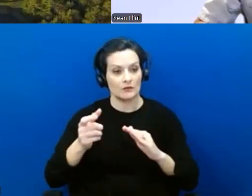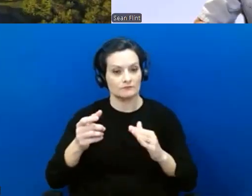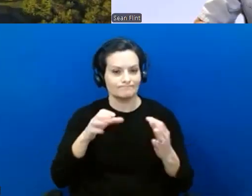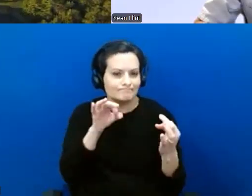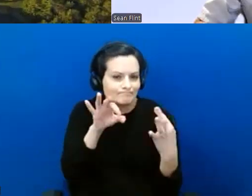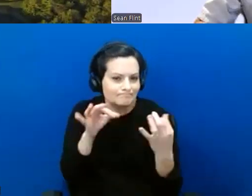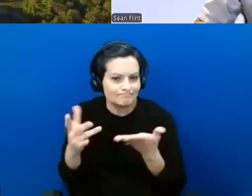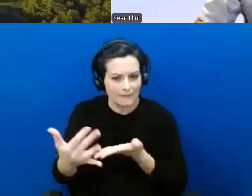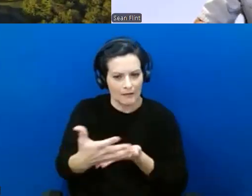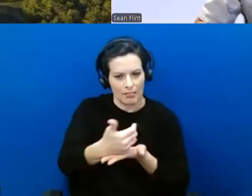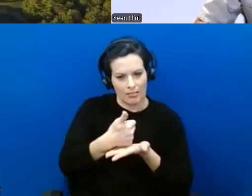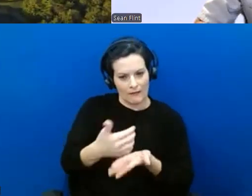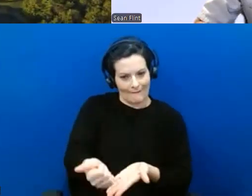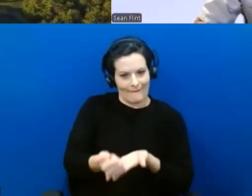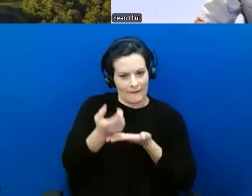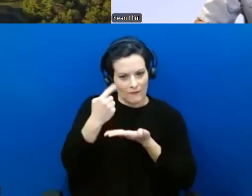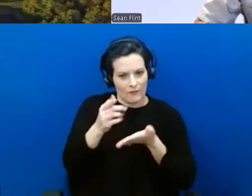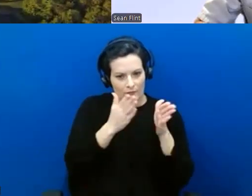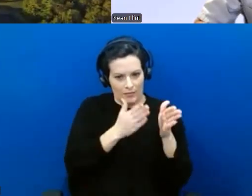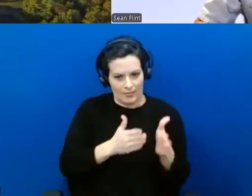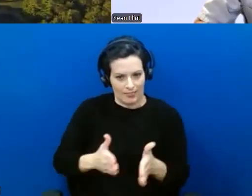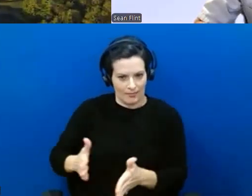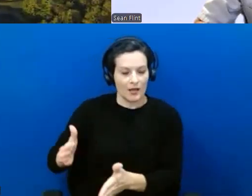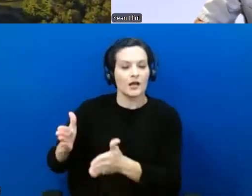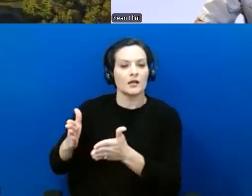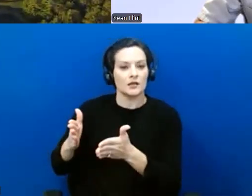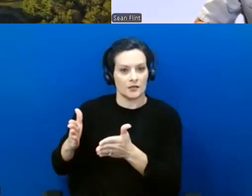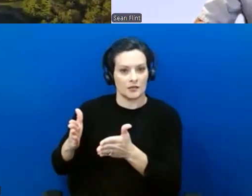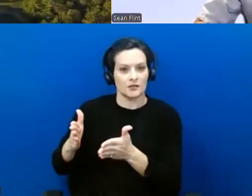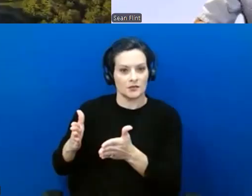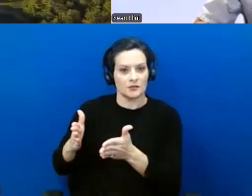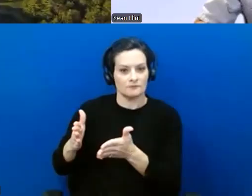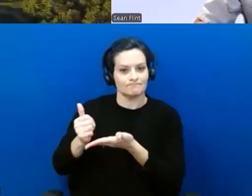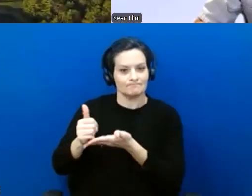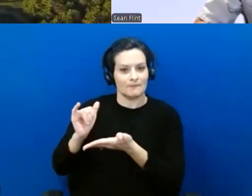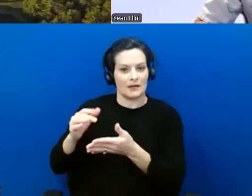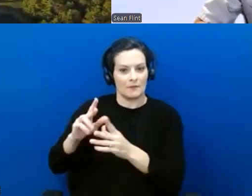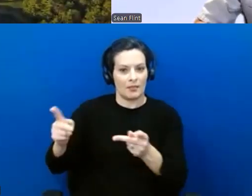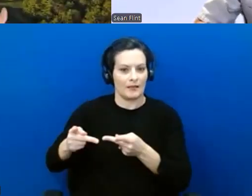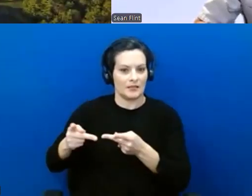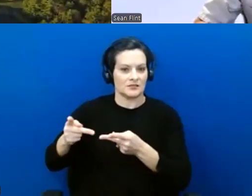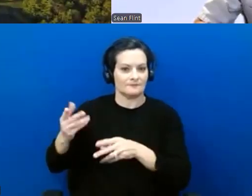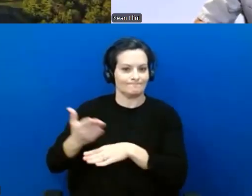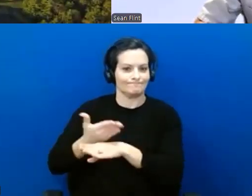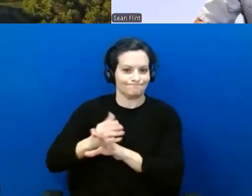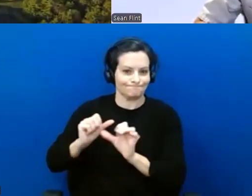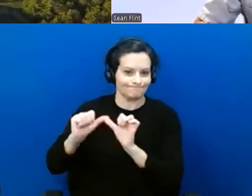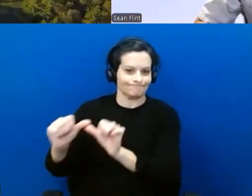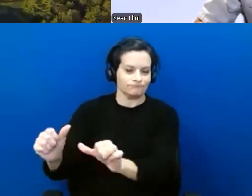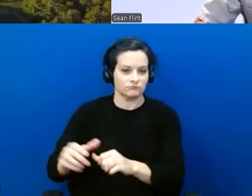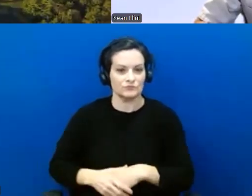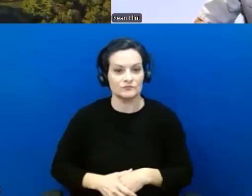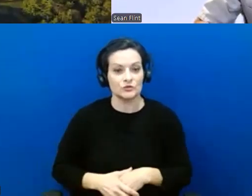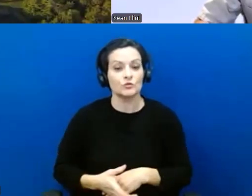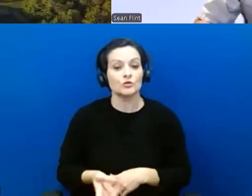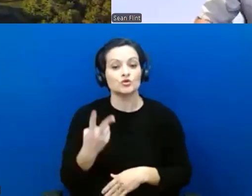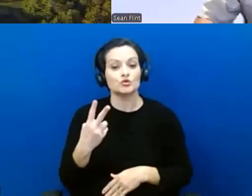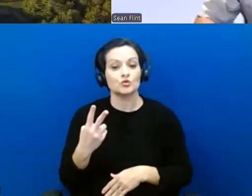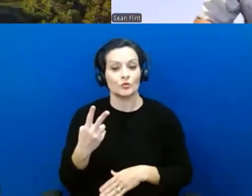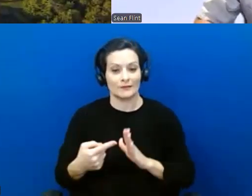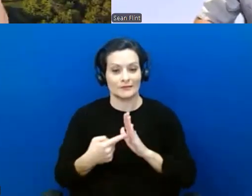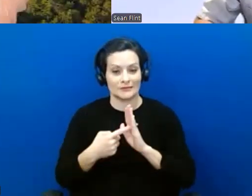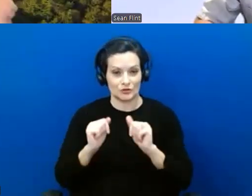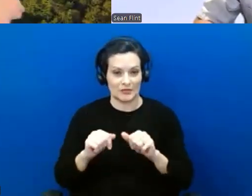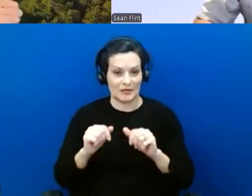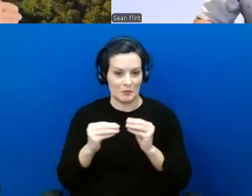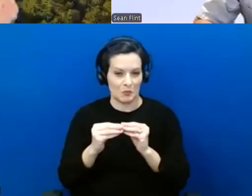part of that planning process to revive wild rice in that place. And so two really great examples for folks to dig into and